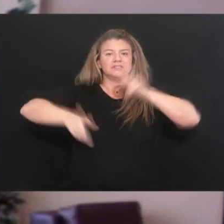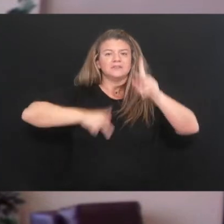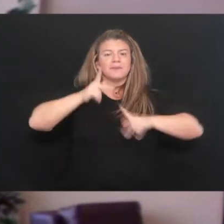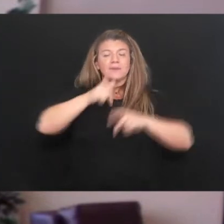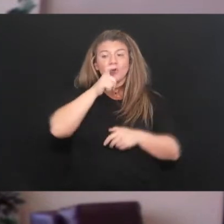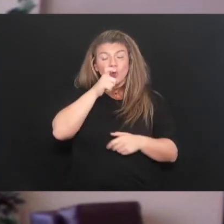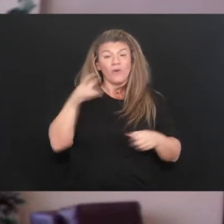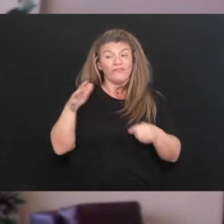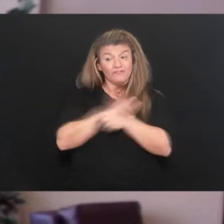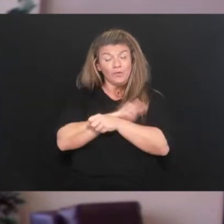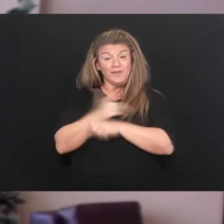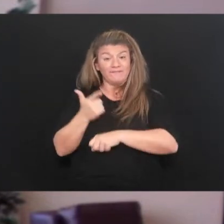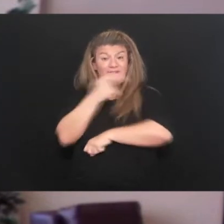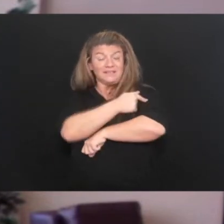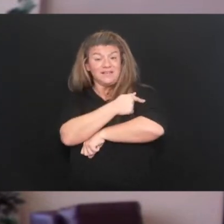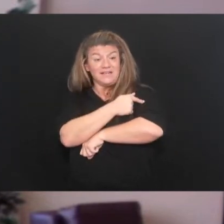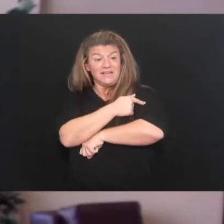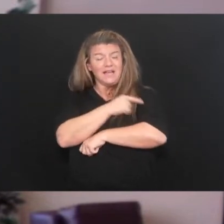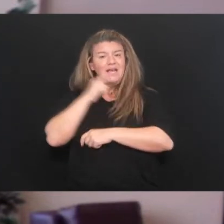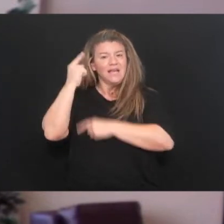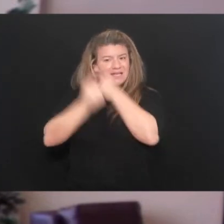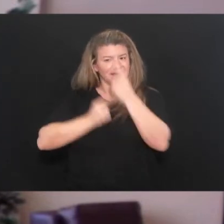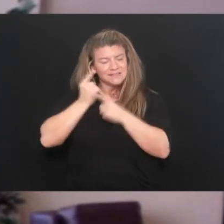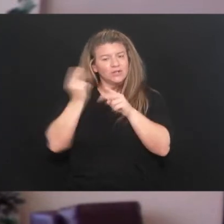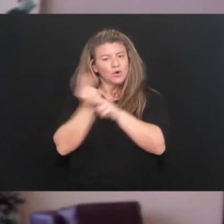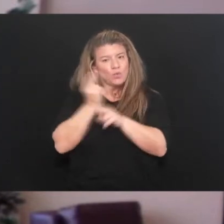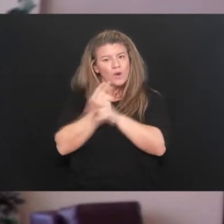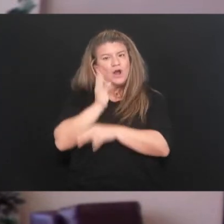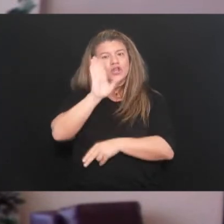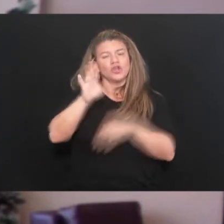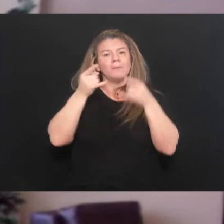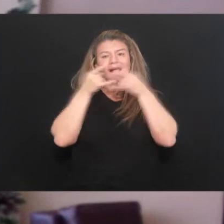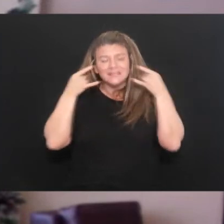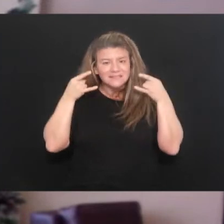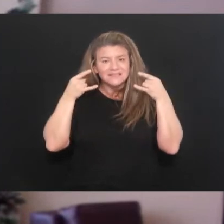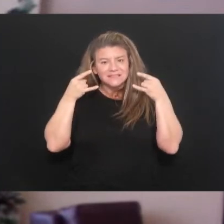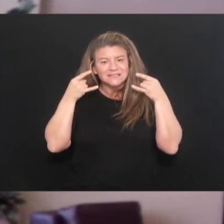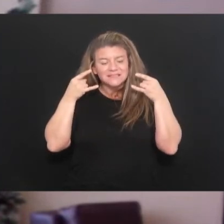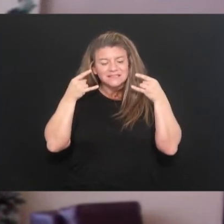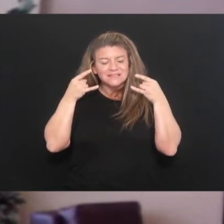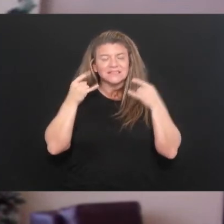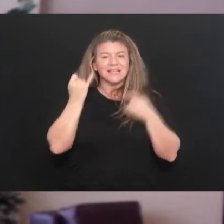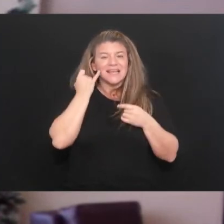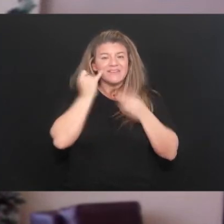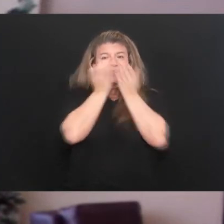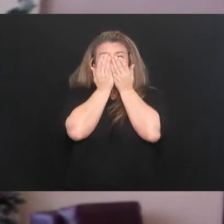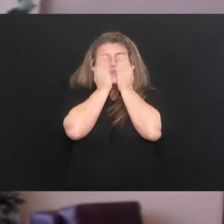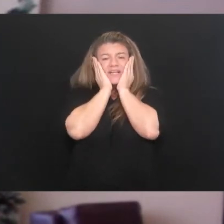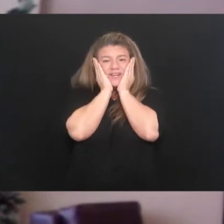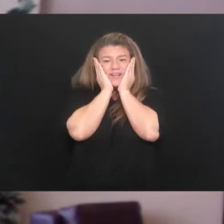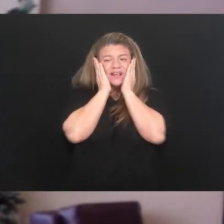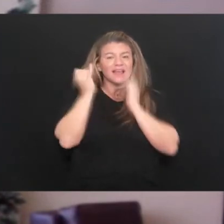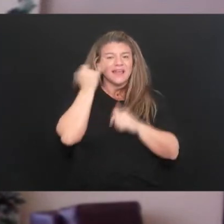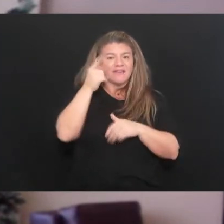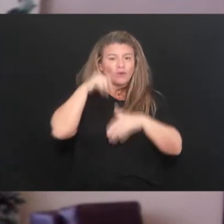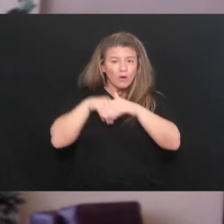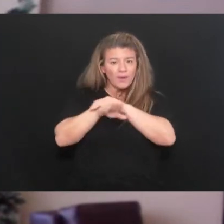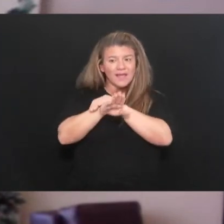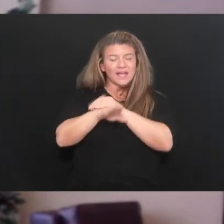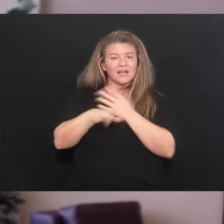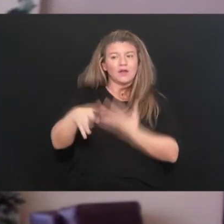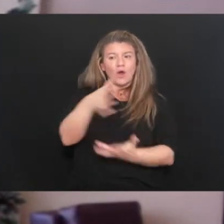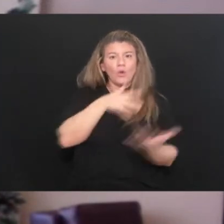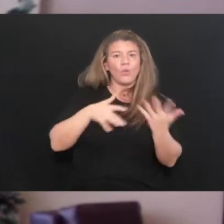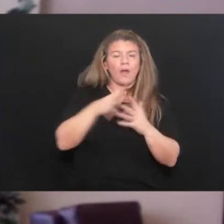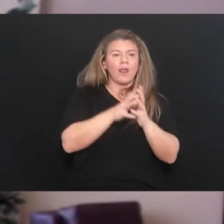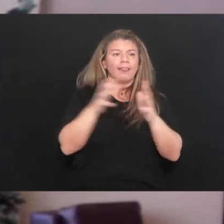fully vaccinated to consider wearing a face covering, a mask that fits tightly around your face if you go inside or around a lot of